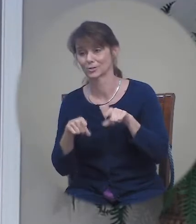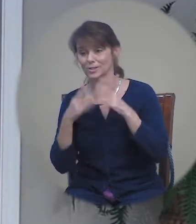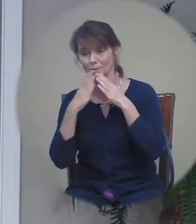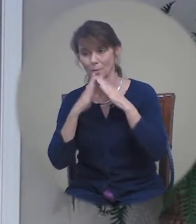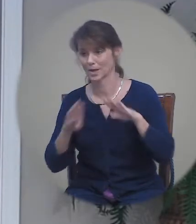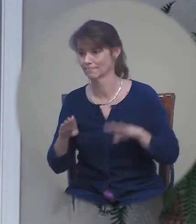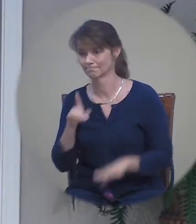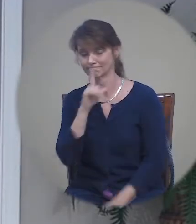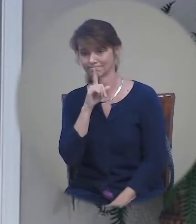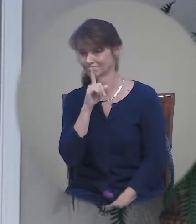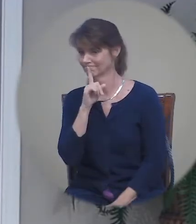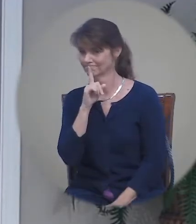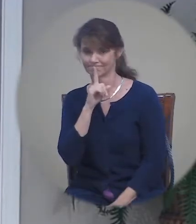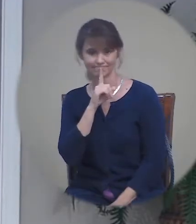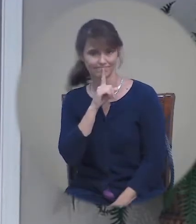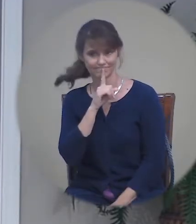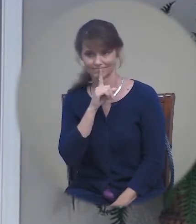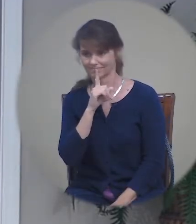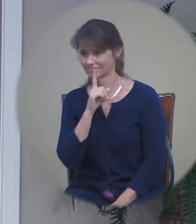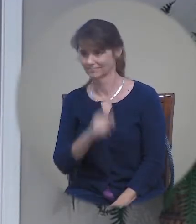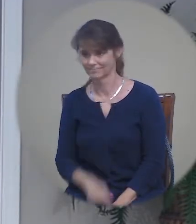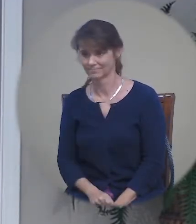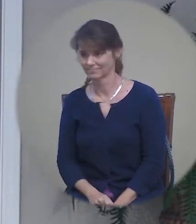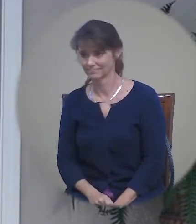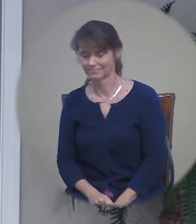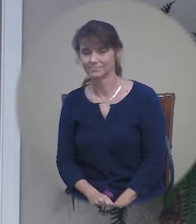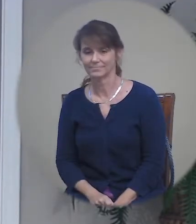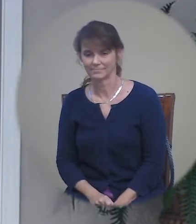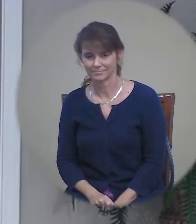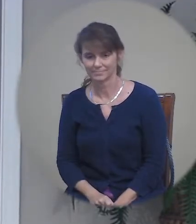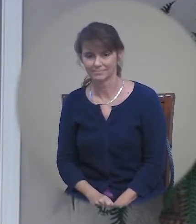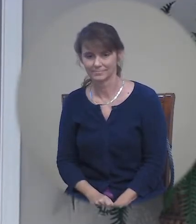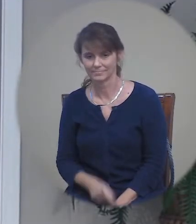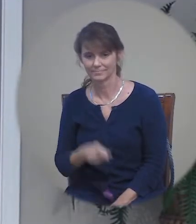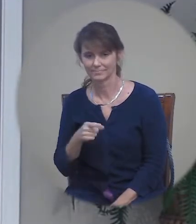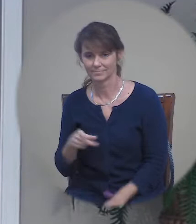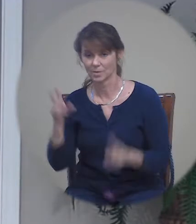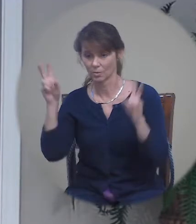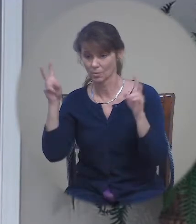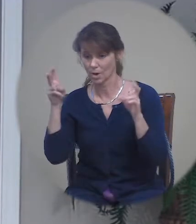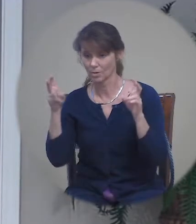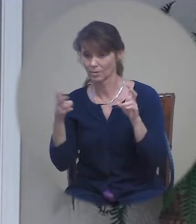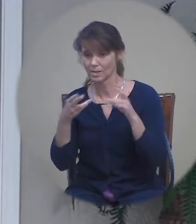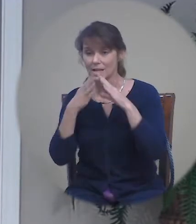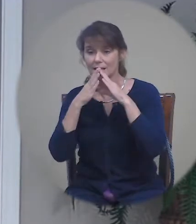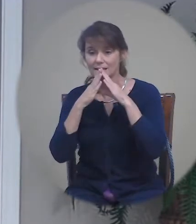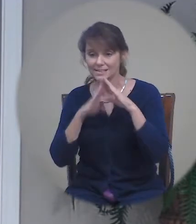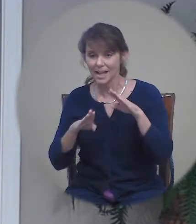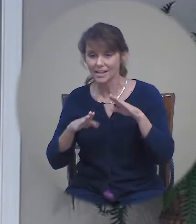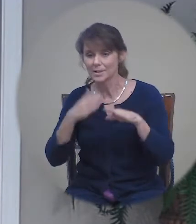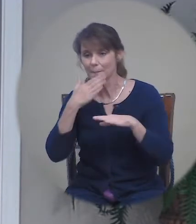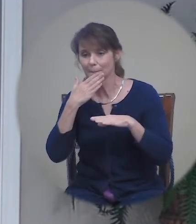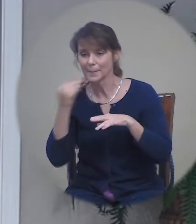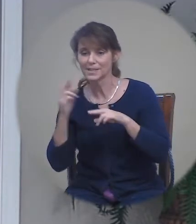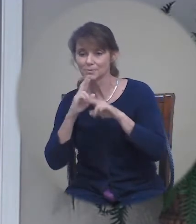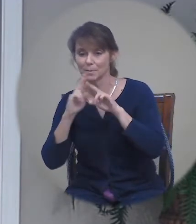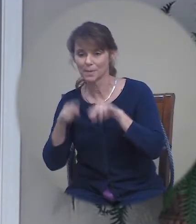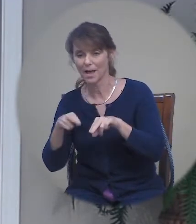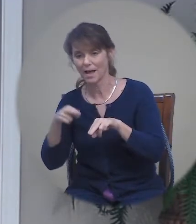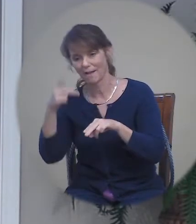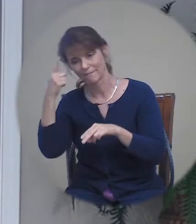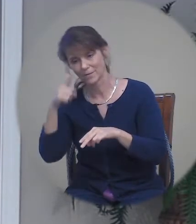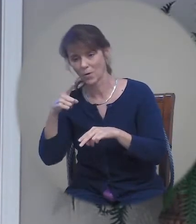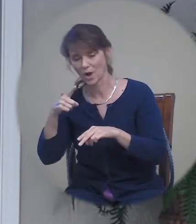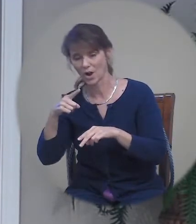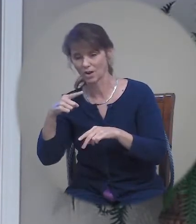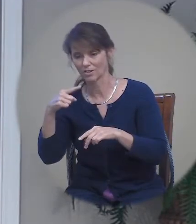This quote I ran across I thought was kind of good. It just said this. It says, silence is our best reply to the allegation and